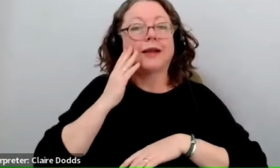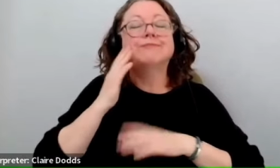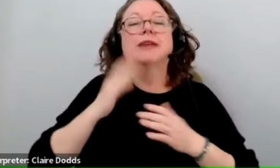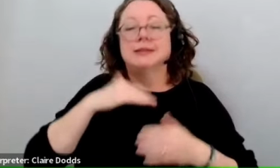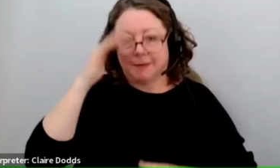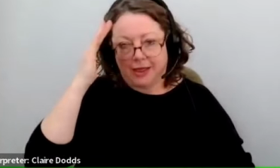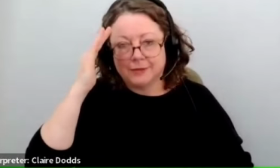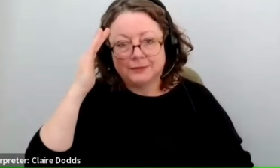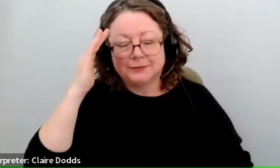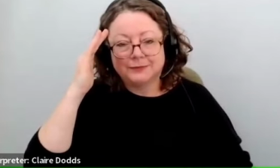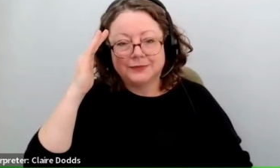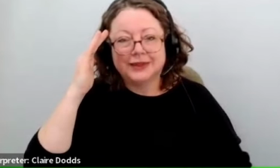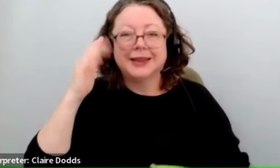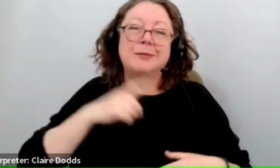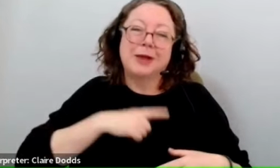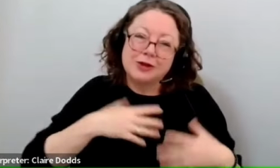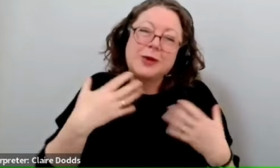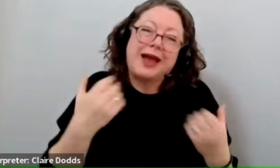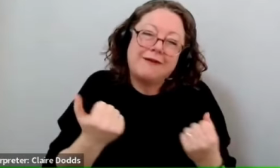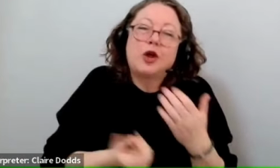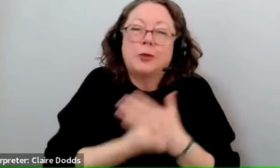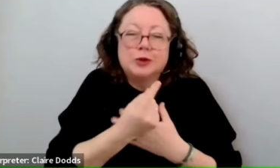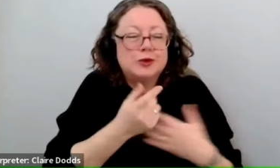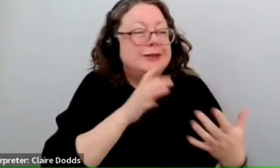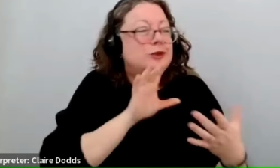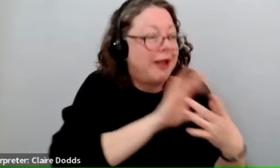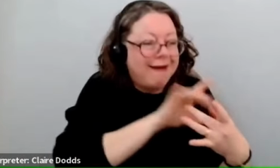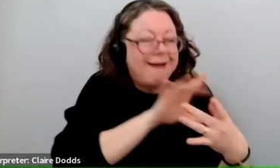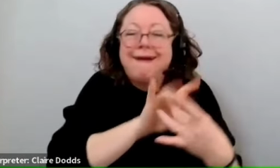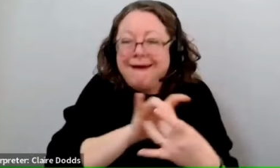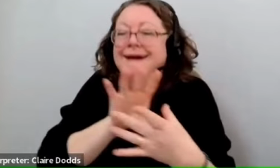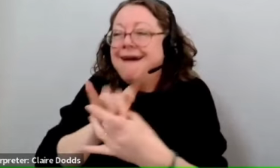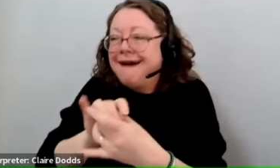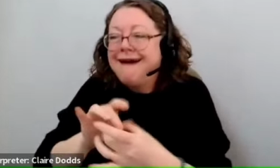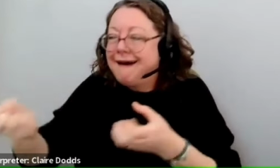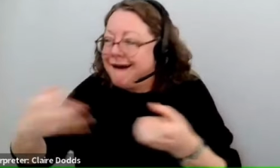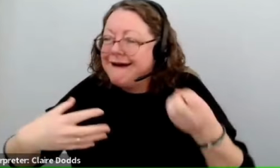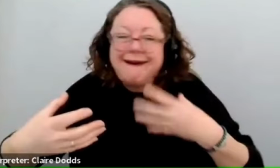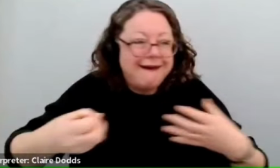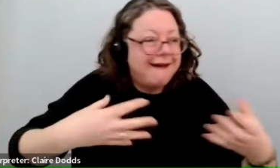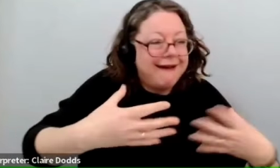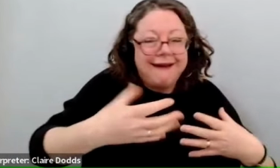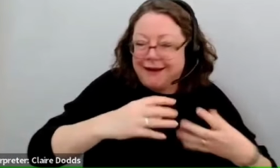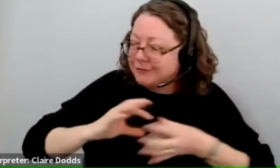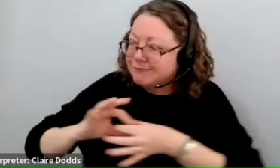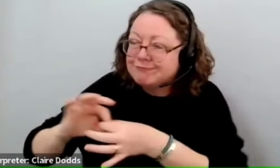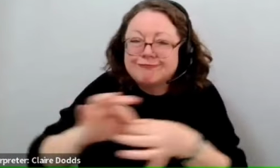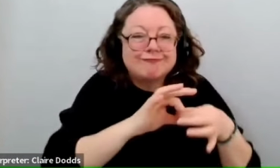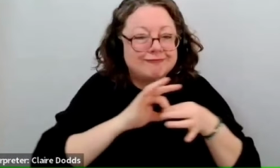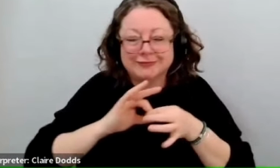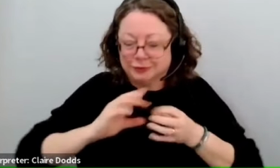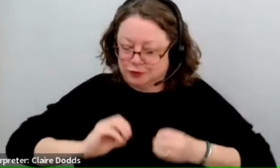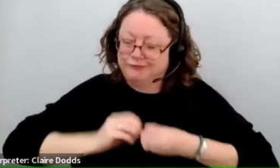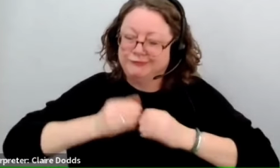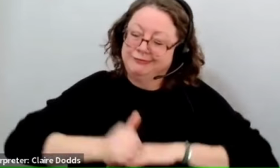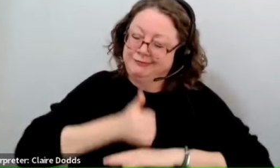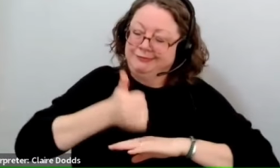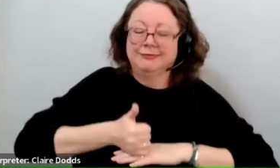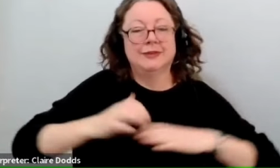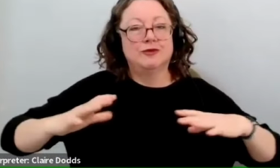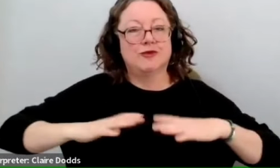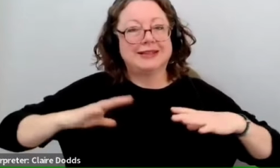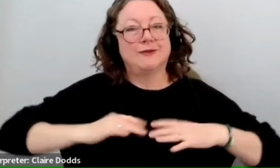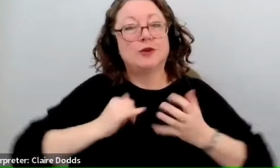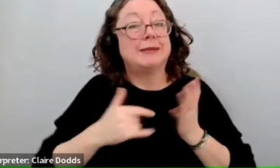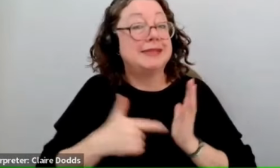really, because that is when we have the most opportunity to sort of interact with that wider matrix of people, partners, have the opportunity